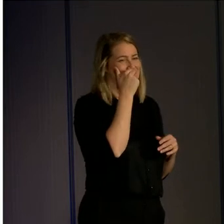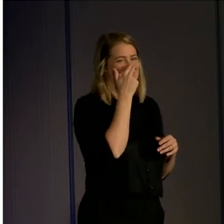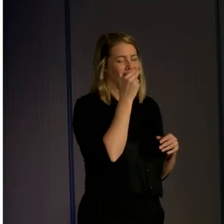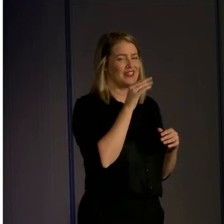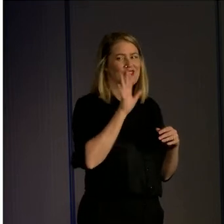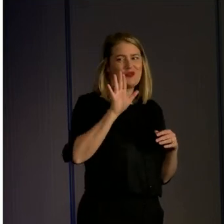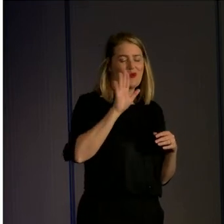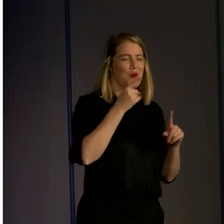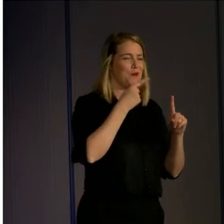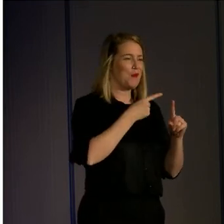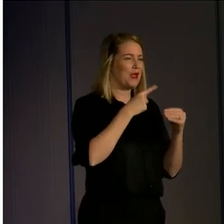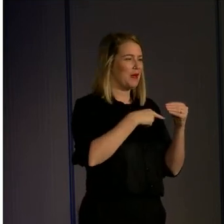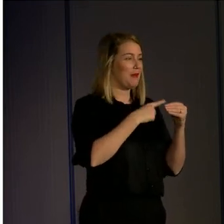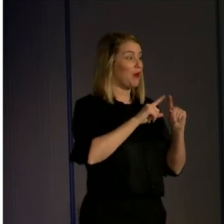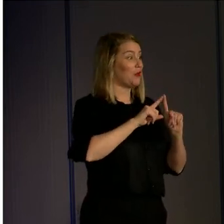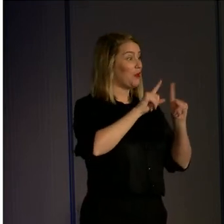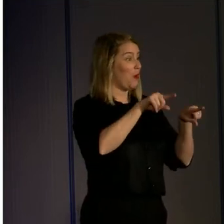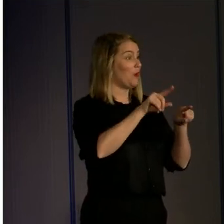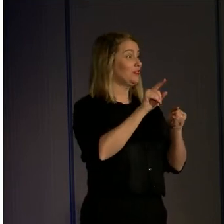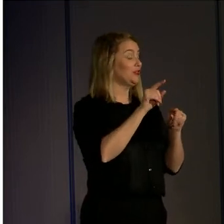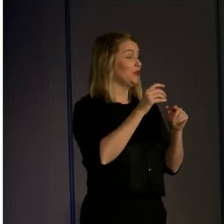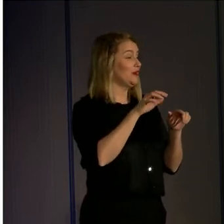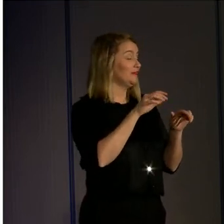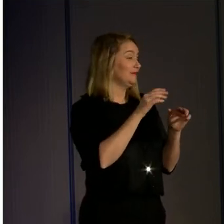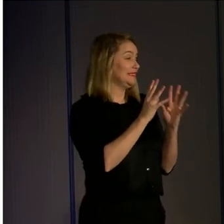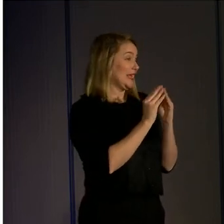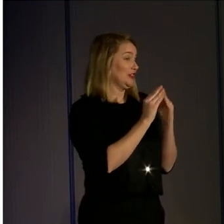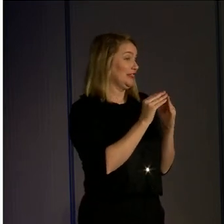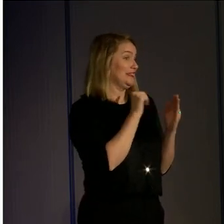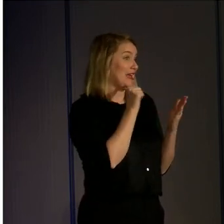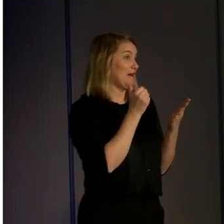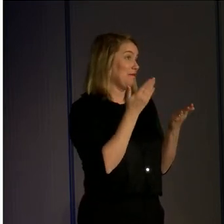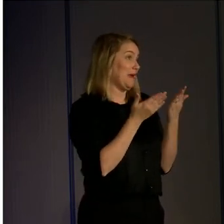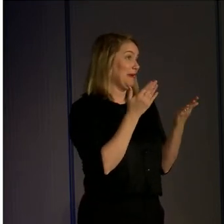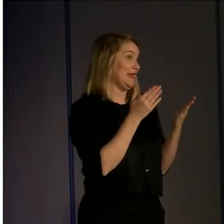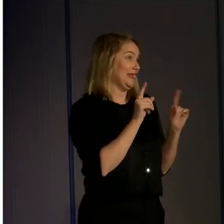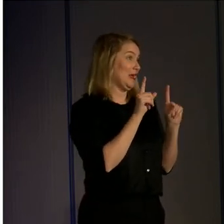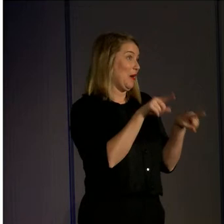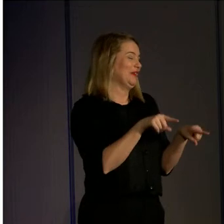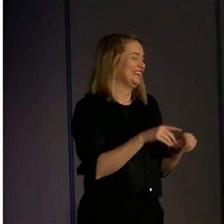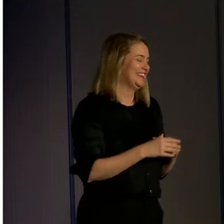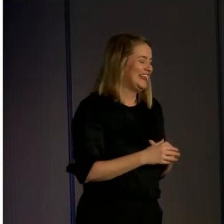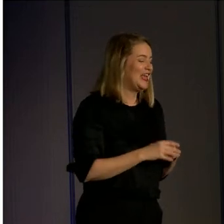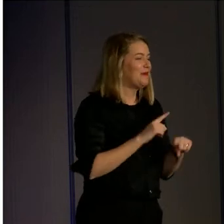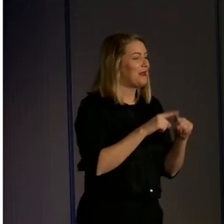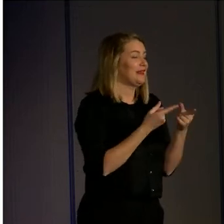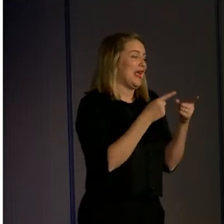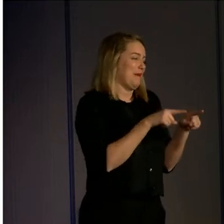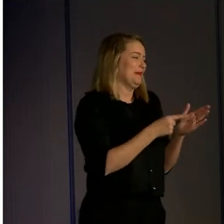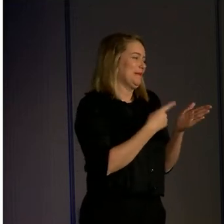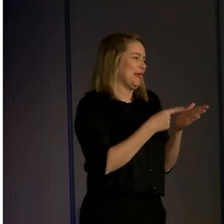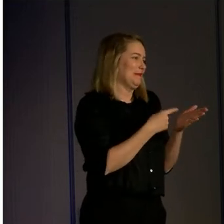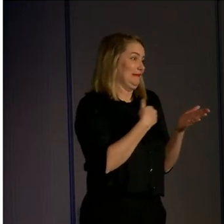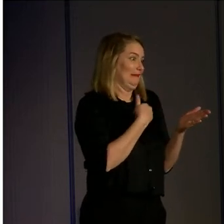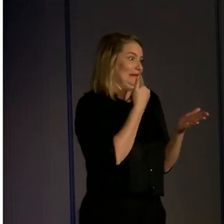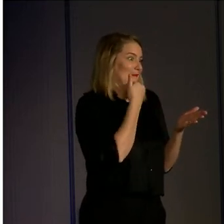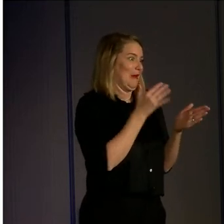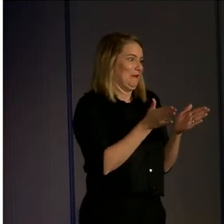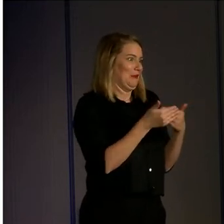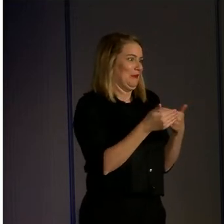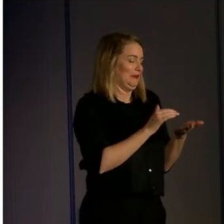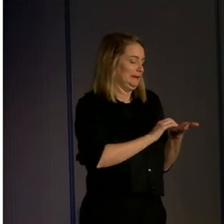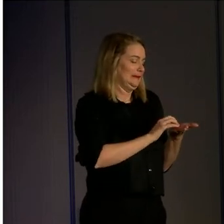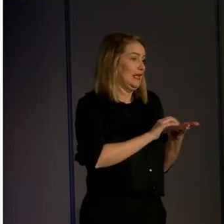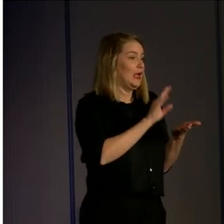to your point around attending sessions that you wouldn't necessarily attend. It happened on occasion. But my Braille